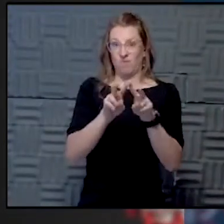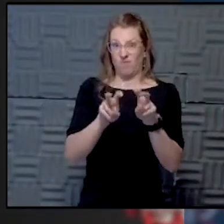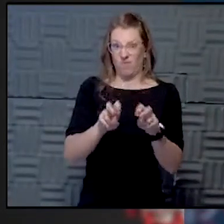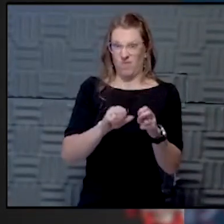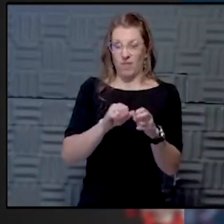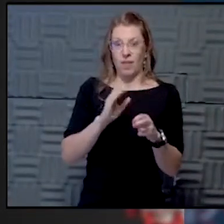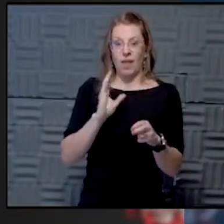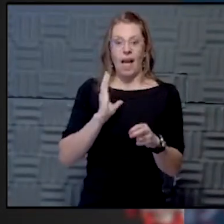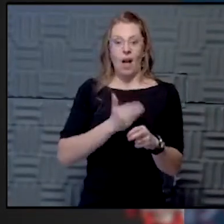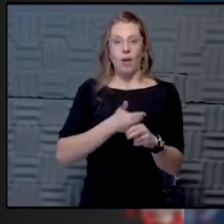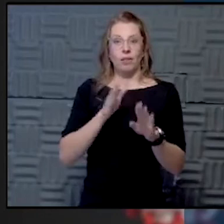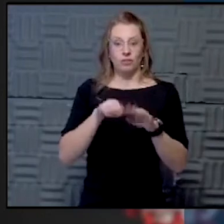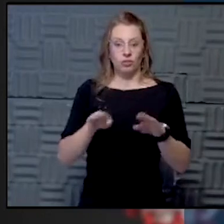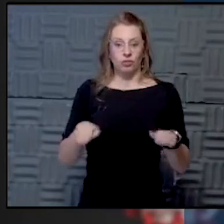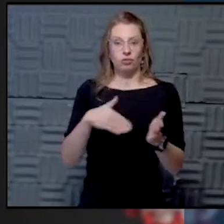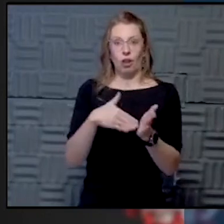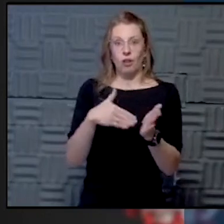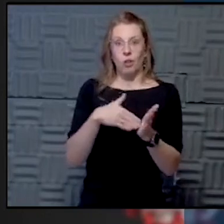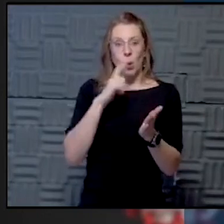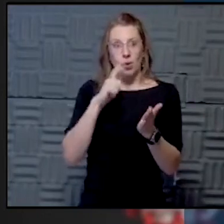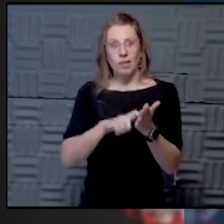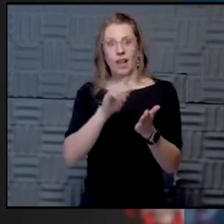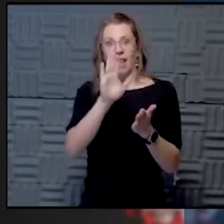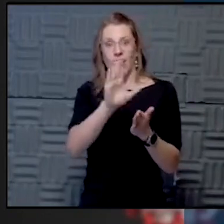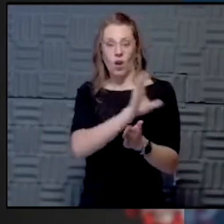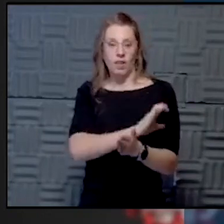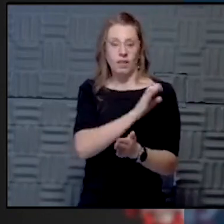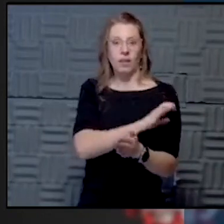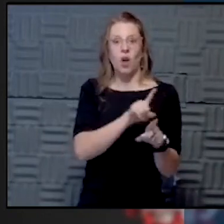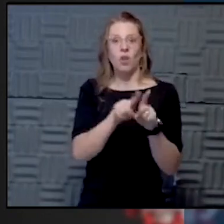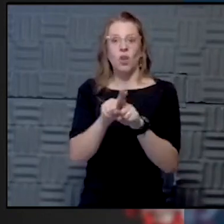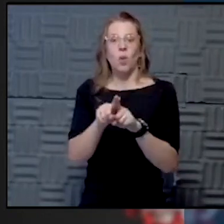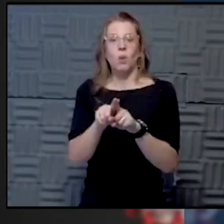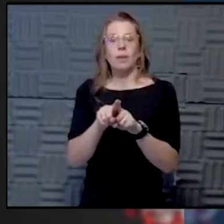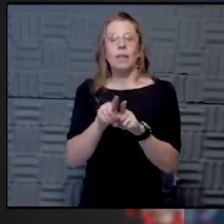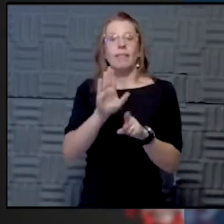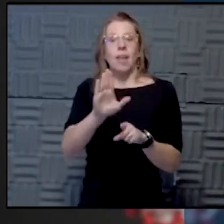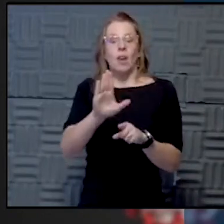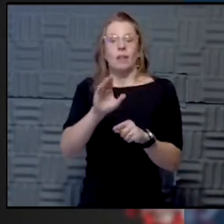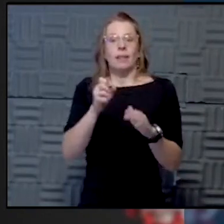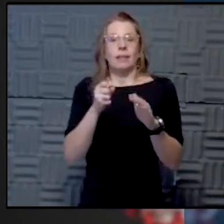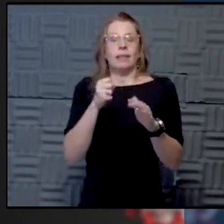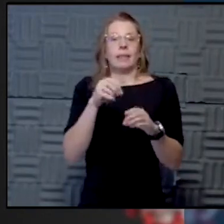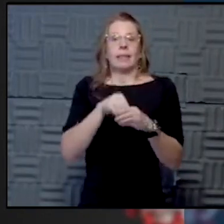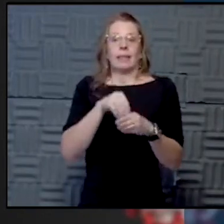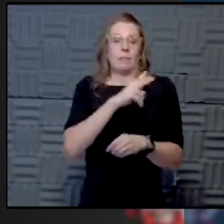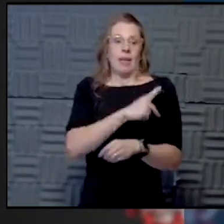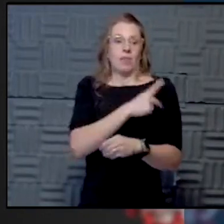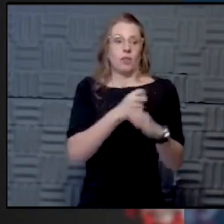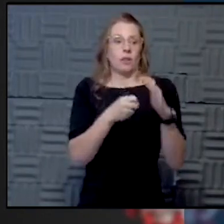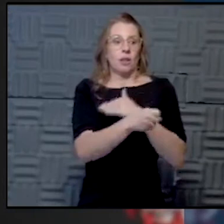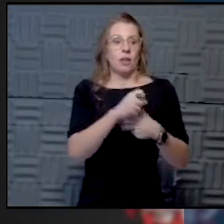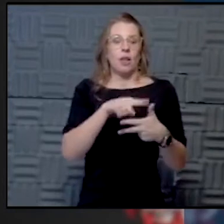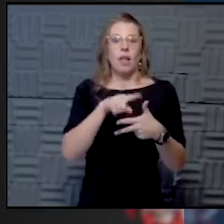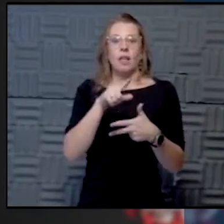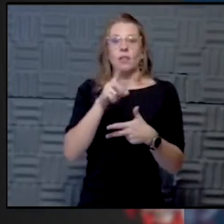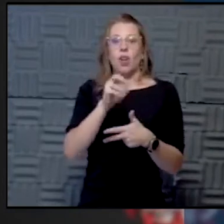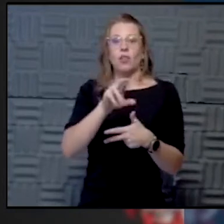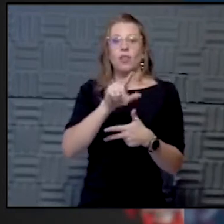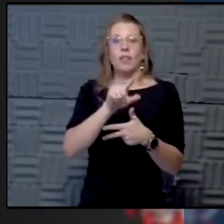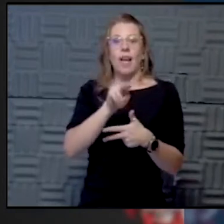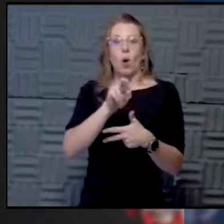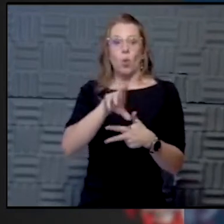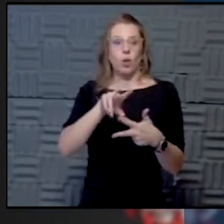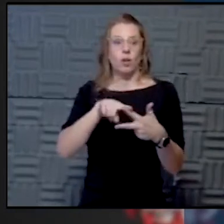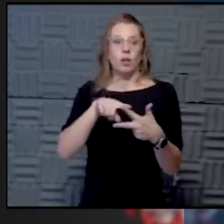what our pediatricians are seeing in their clinics and in their inpatient admissions. Dr. Steve Lauer, Dr. Mike Lewis, and